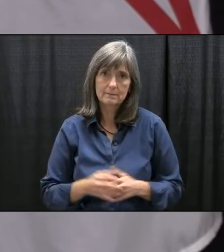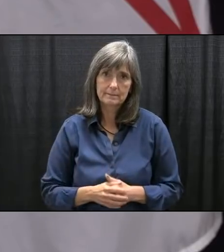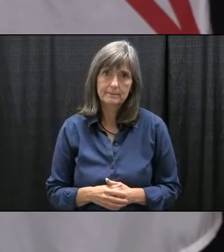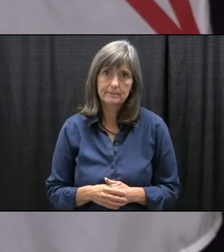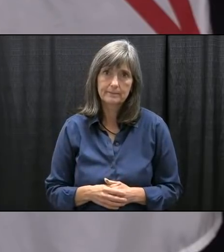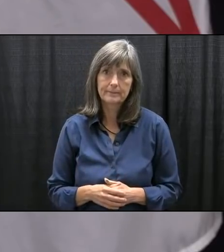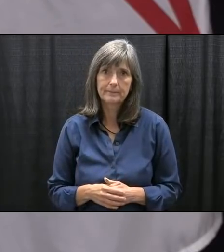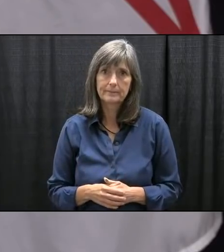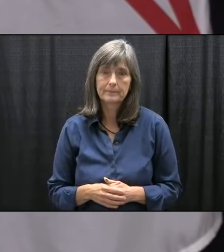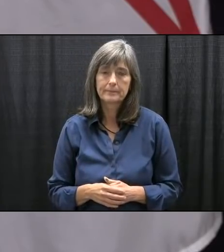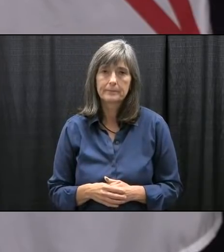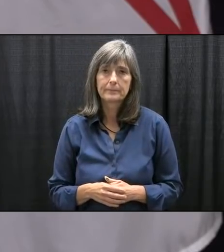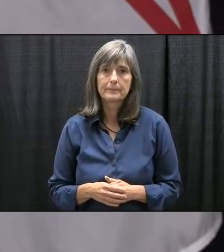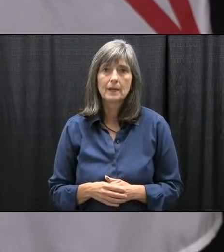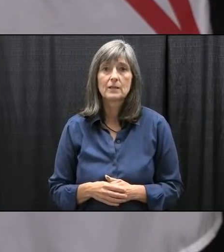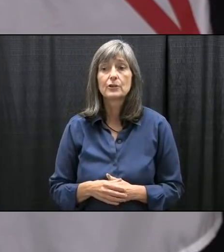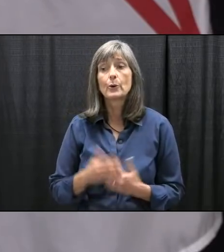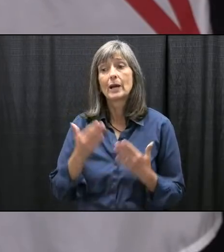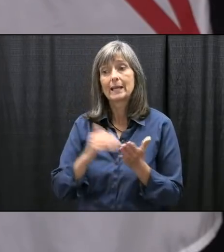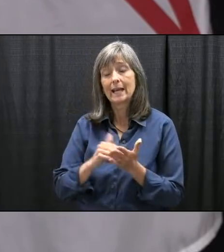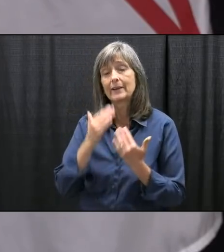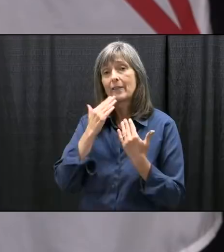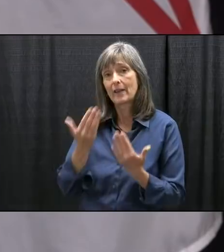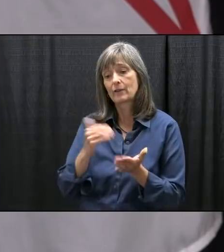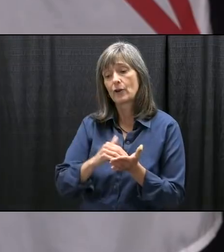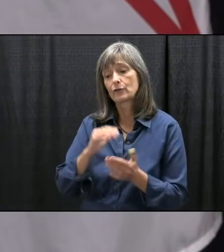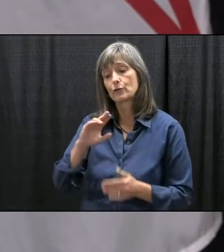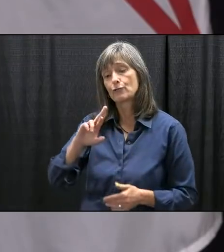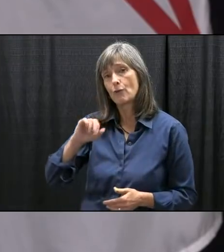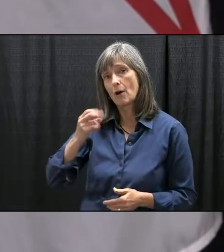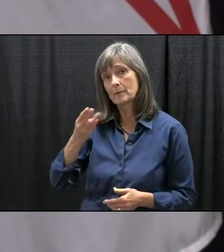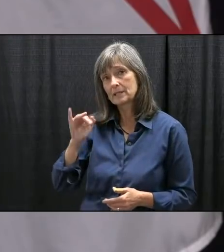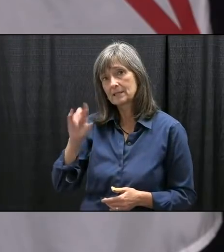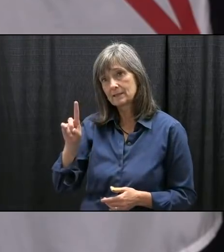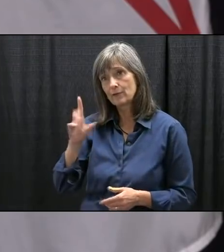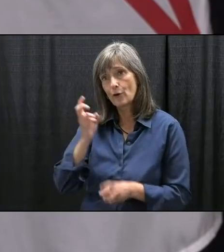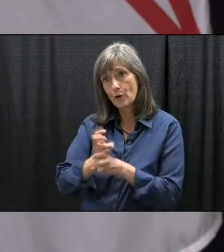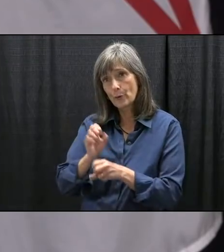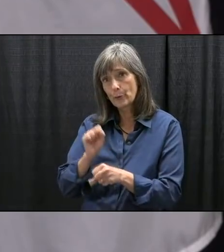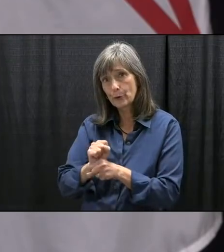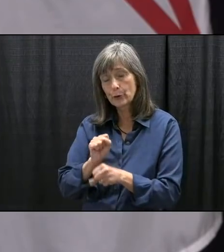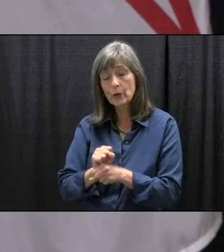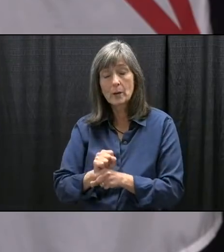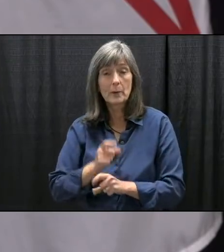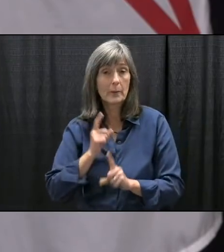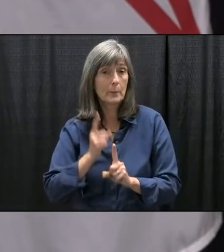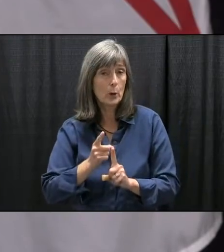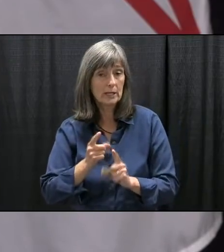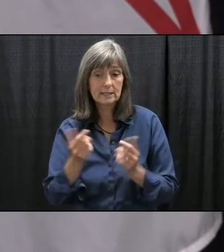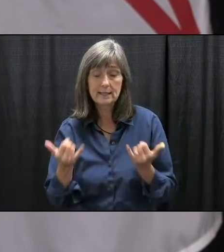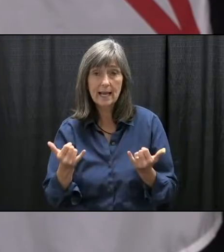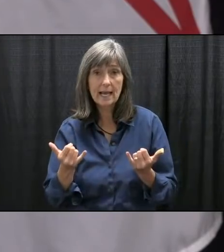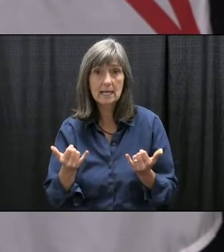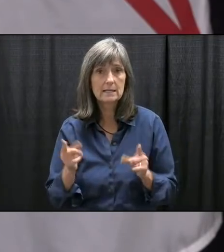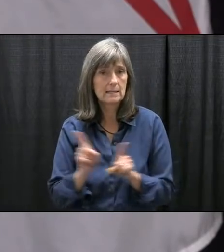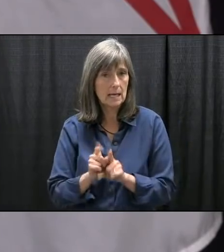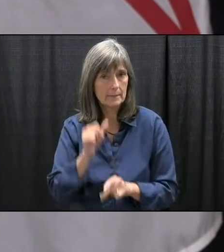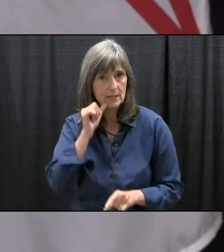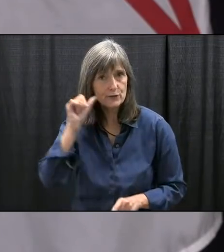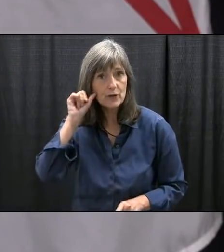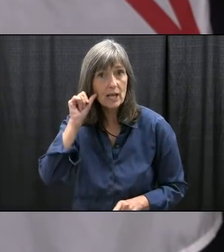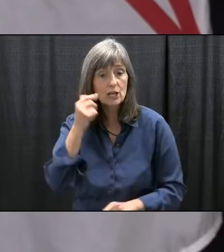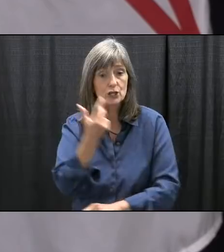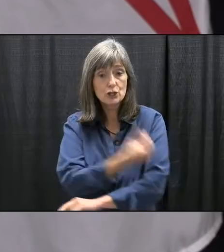I'd like to just thank Dr. Rahman again for his hard work. The message from today is the same as yesterday. Get the shot. If you've